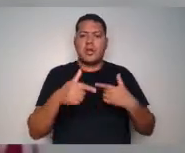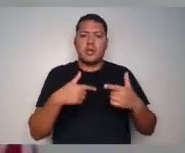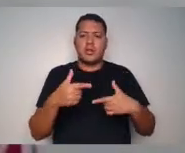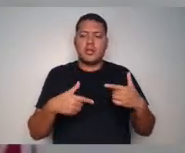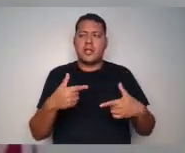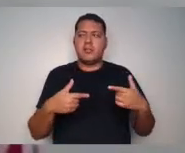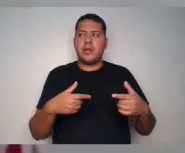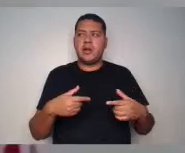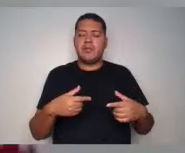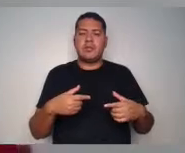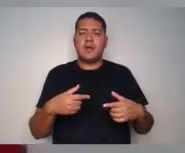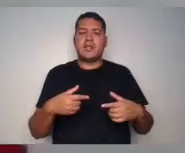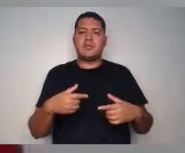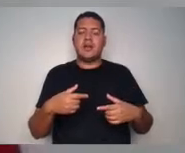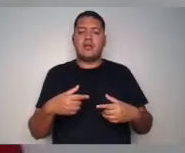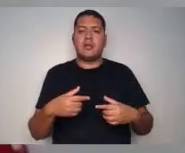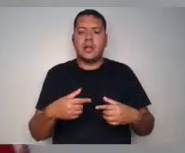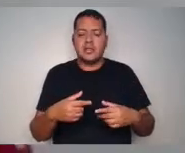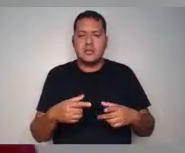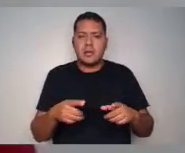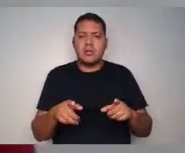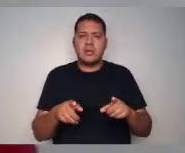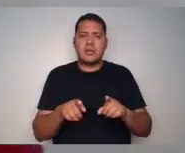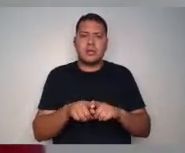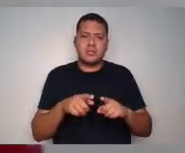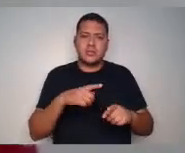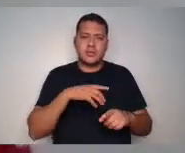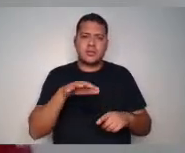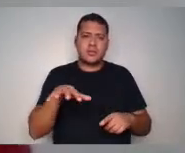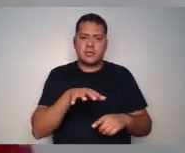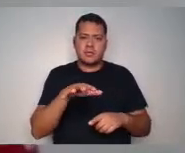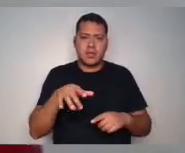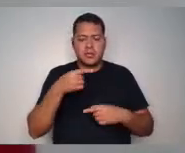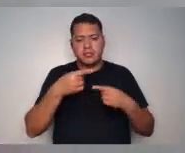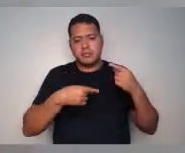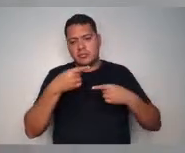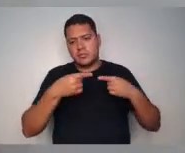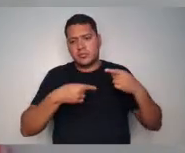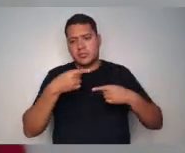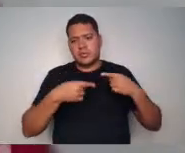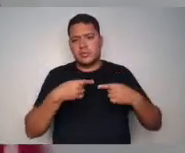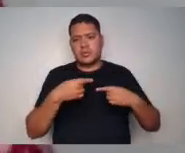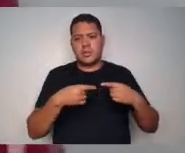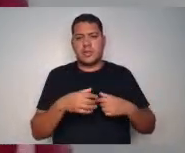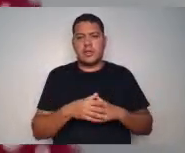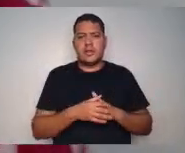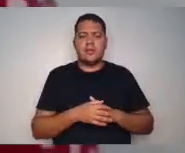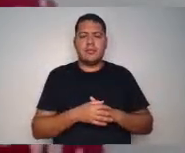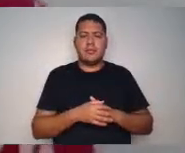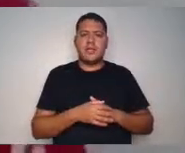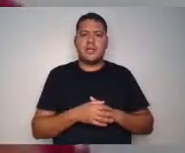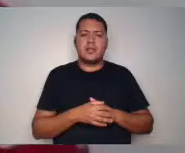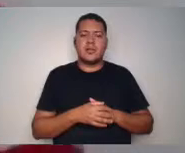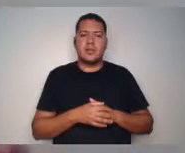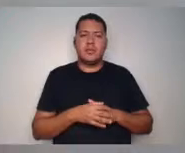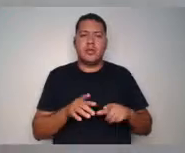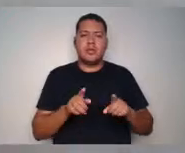who have to live through work. They need a space for discussion. So how do they live